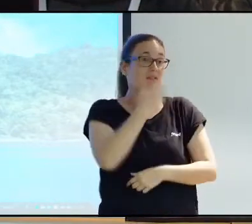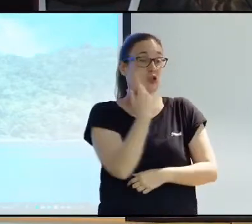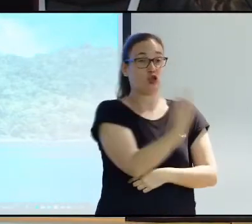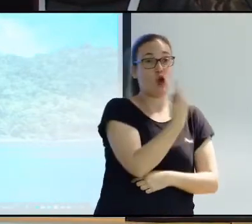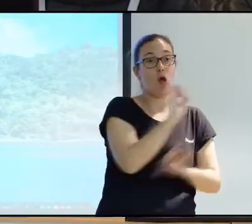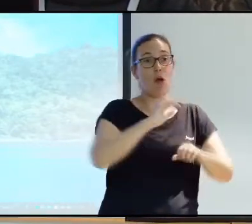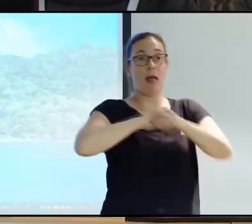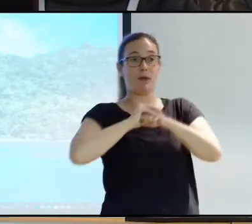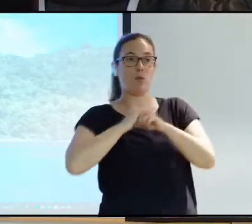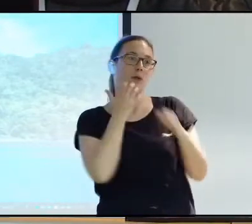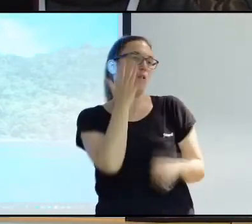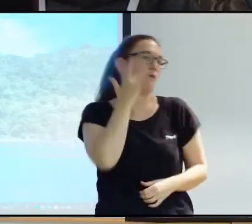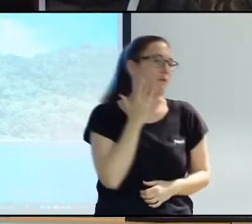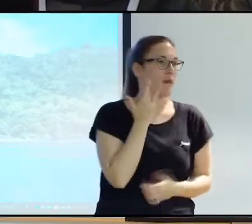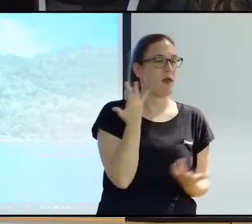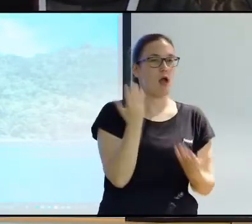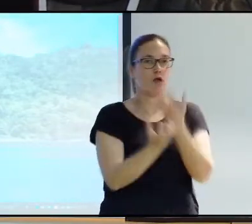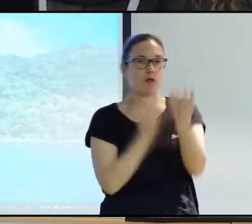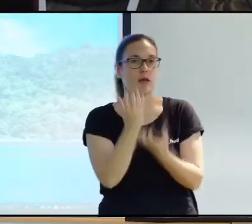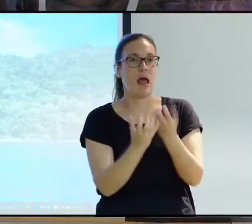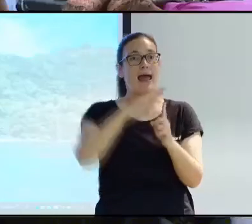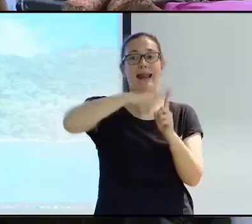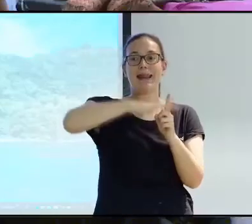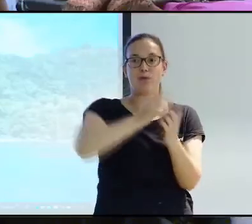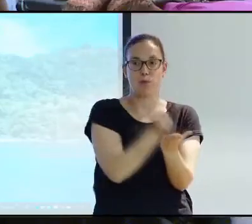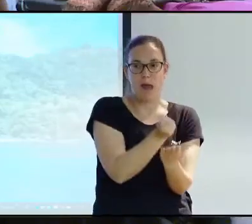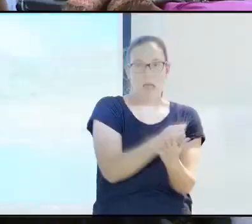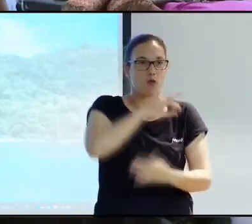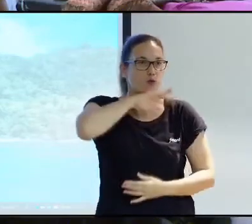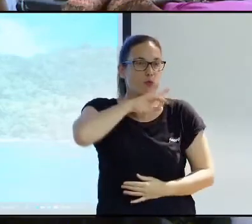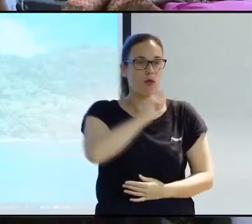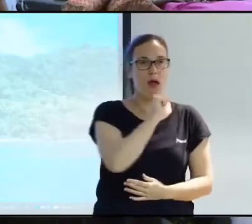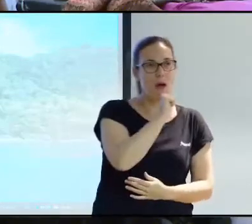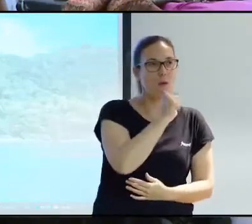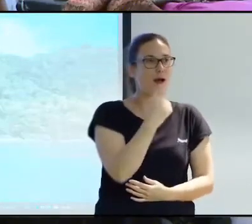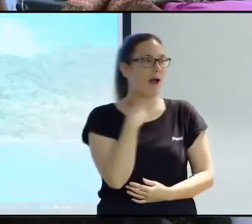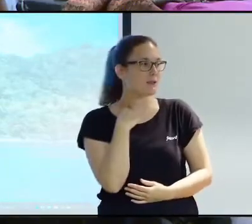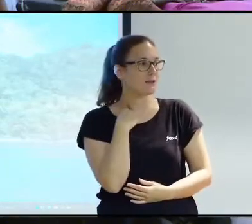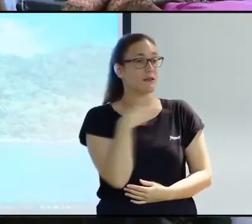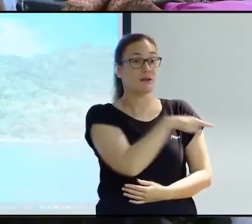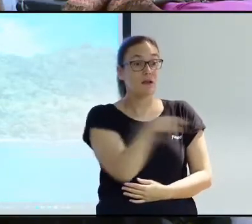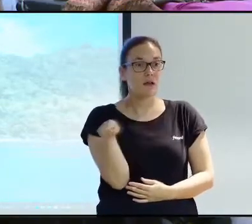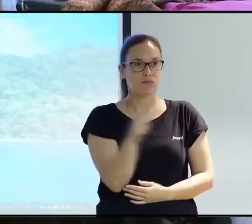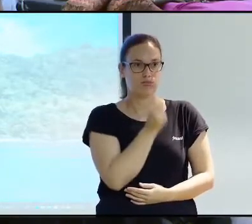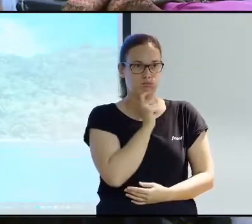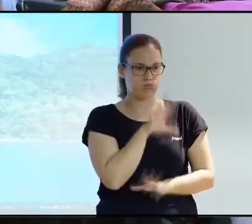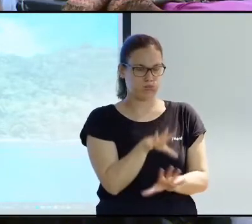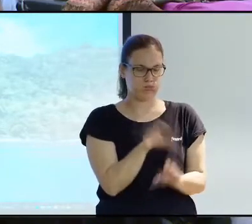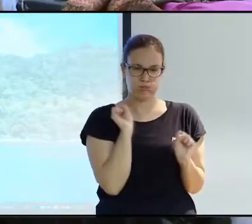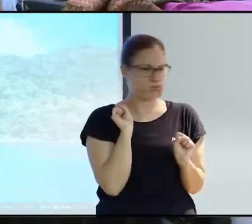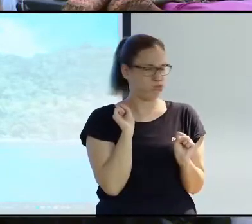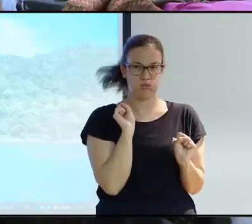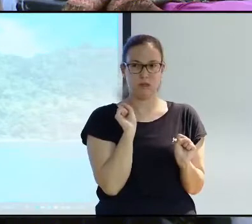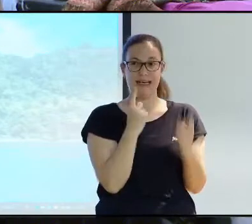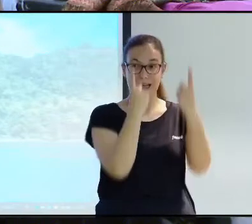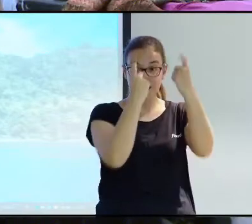example, cleaning the house, cooking, paying receipts, paying for my electricity, and the like. All of this